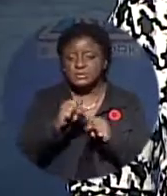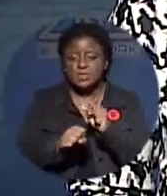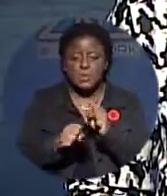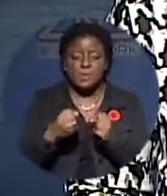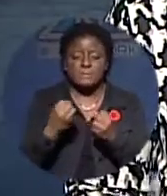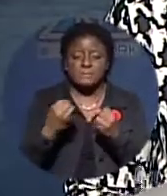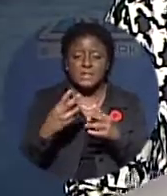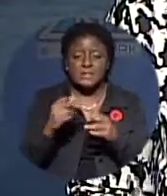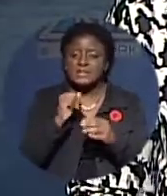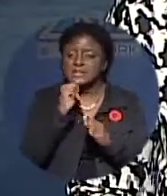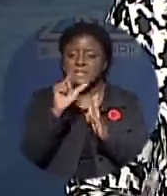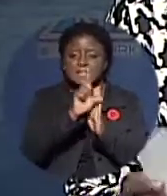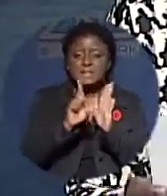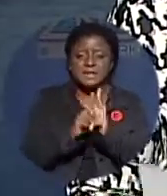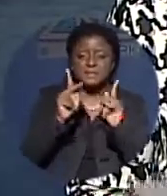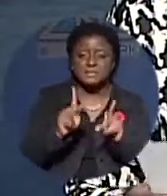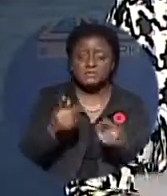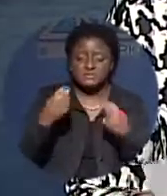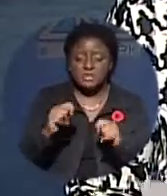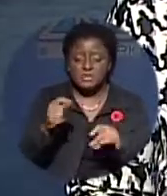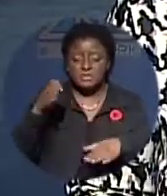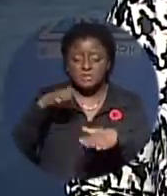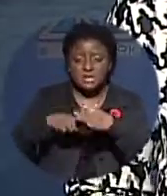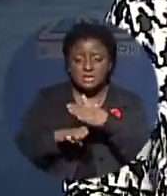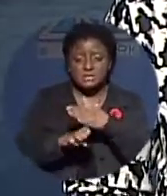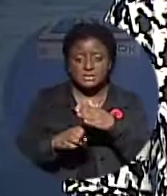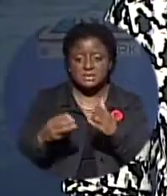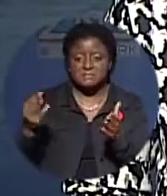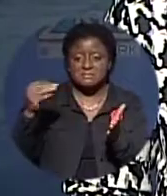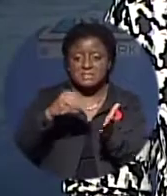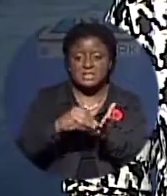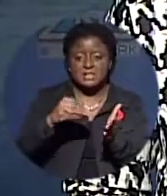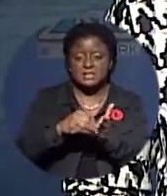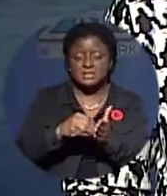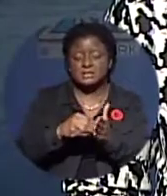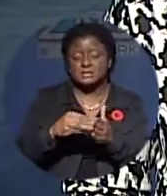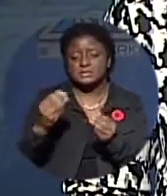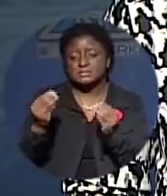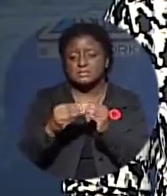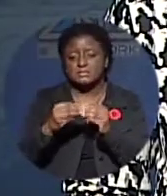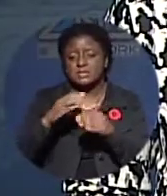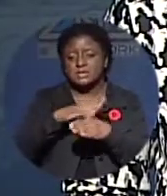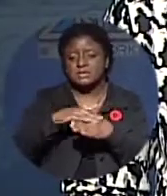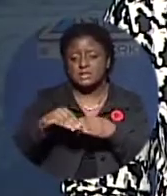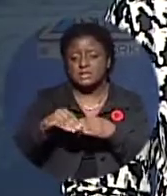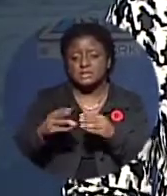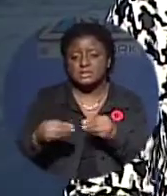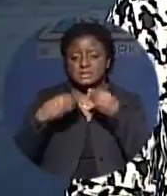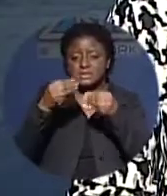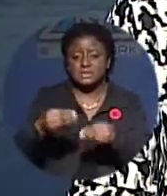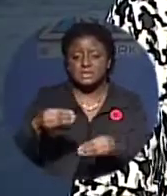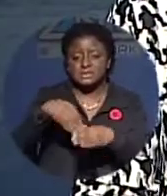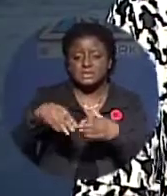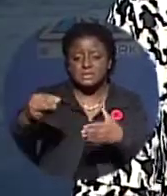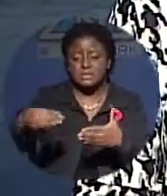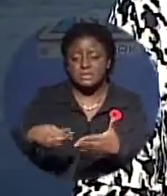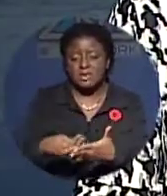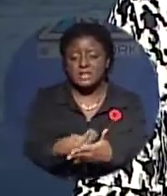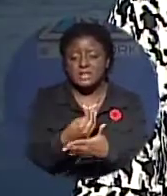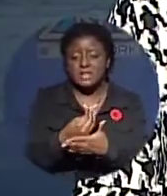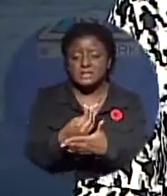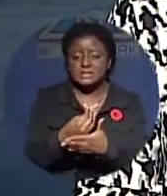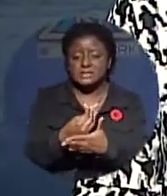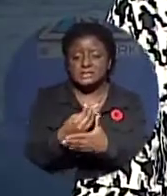immigrants attempting to enter our borders, millions more dollars is being pumped into modernizing the Defense Force. This as the government moves to